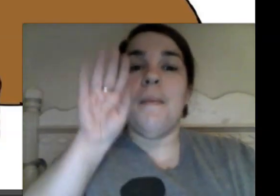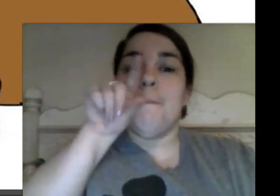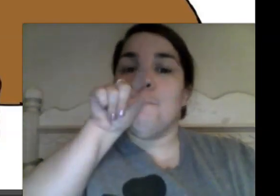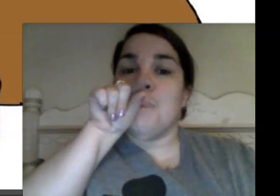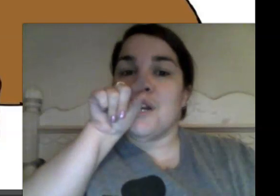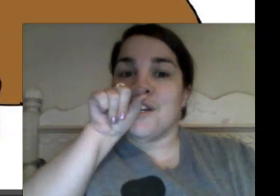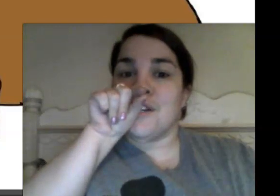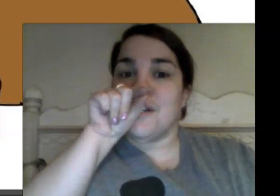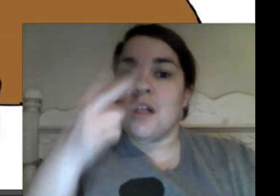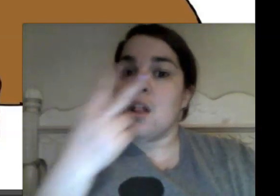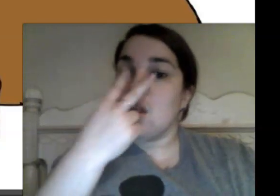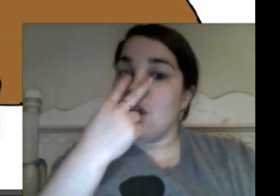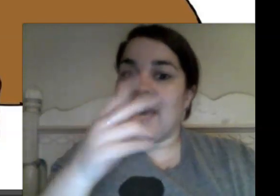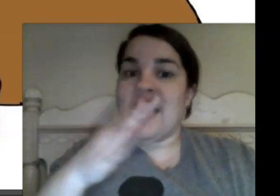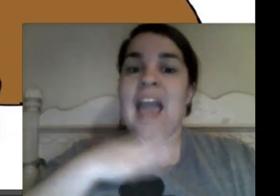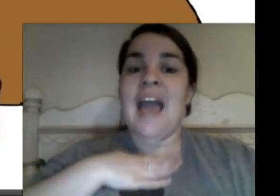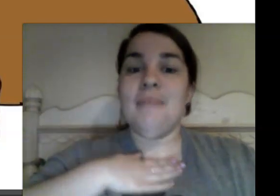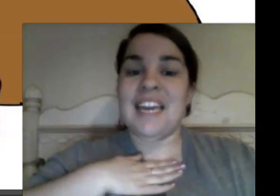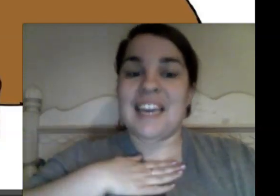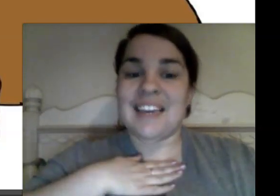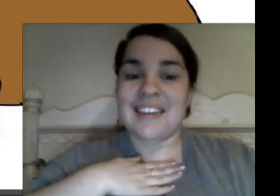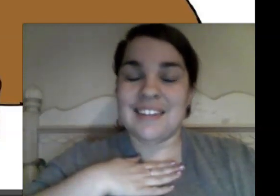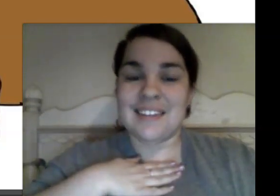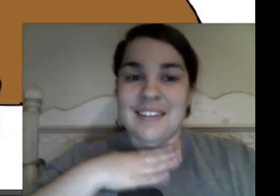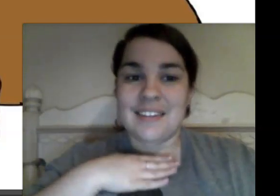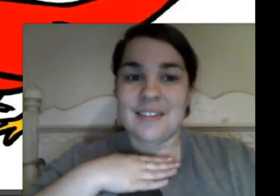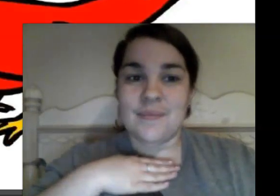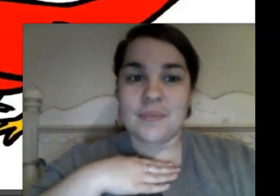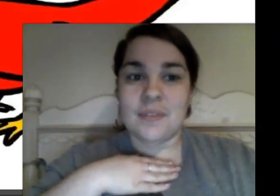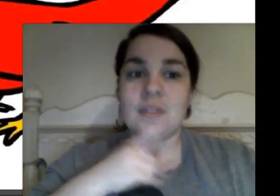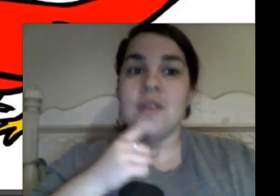red bird looking at me.